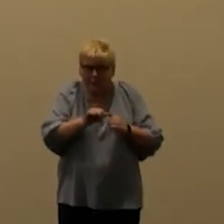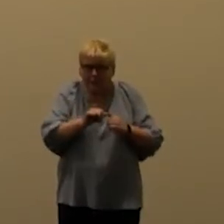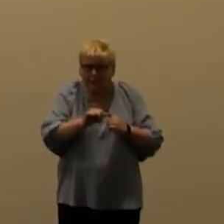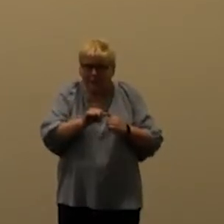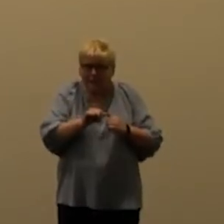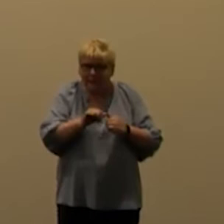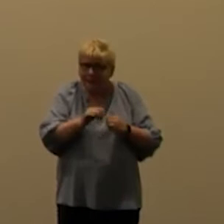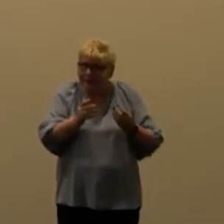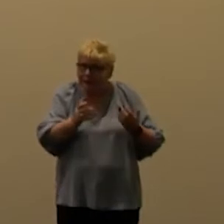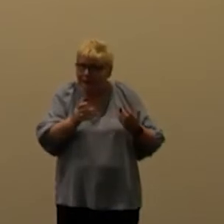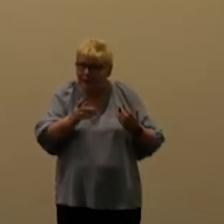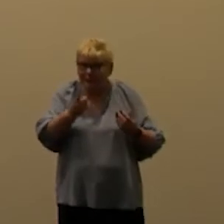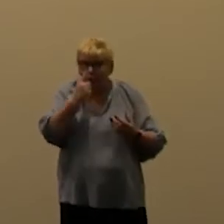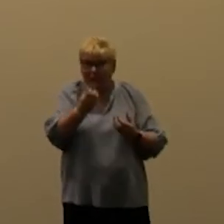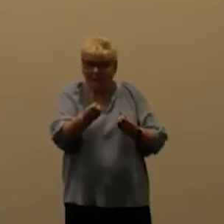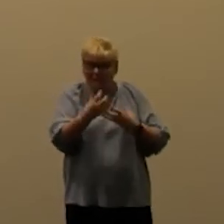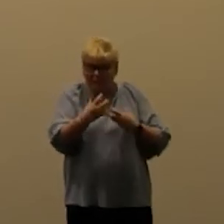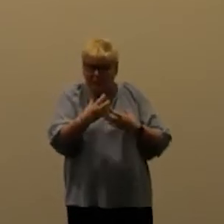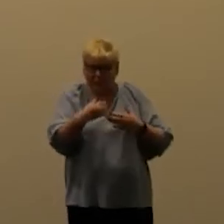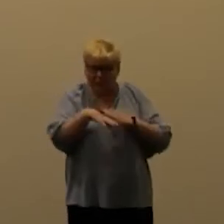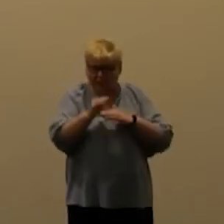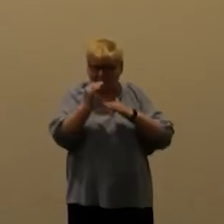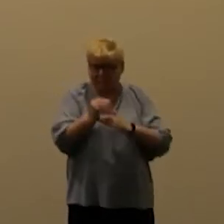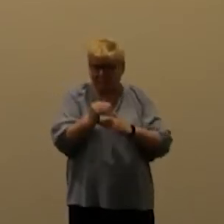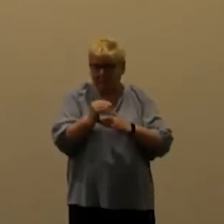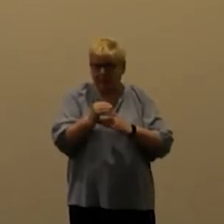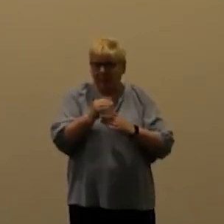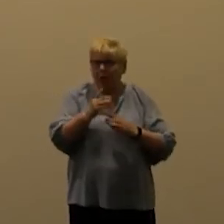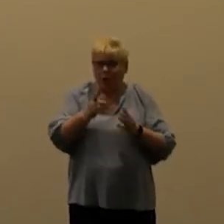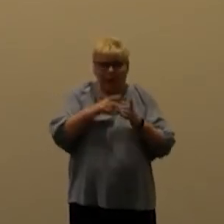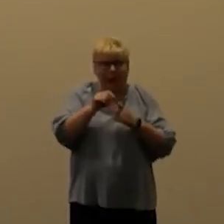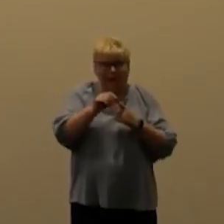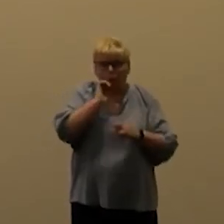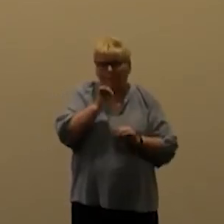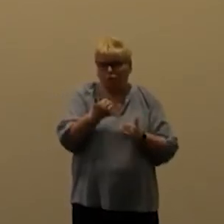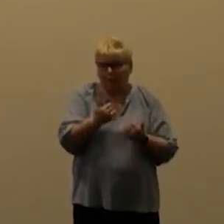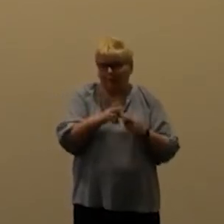like, what didn't you? If you could leave me some feedback in the session or in the Scottish Summit app, that would be awesome.